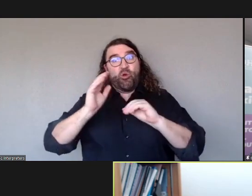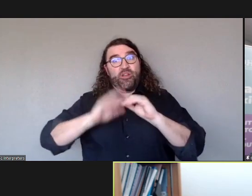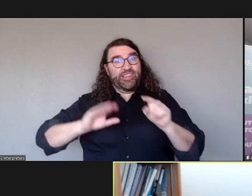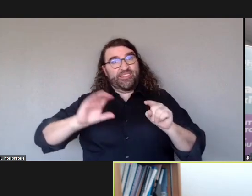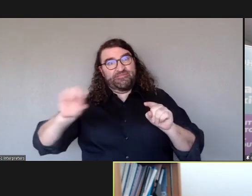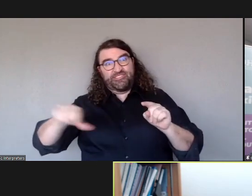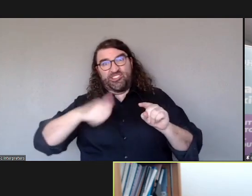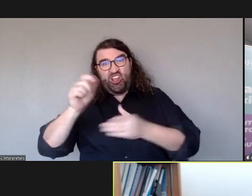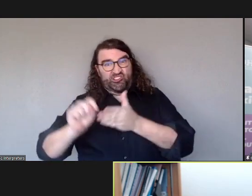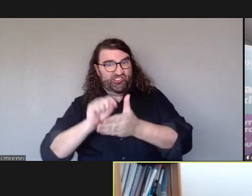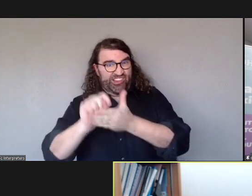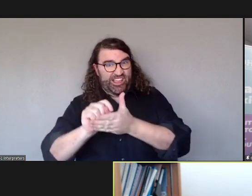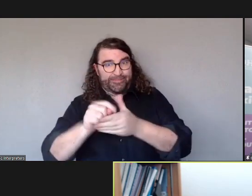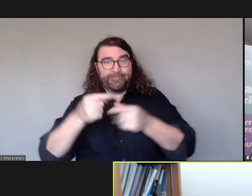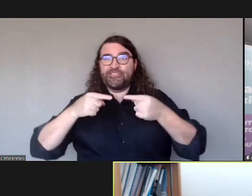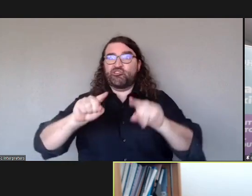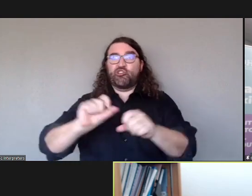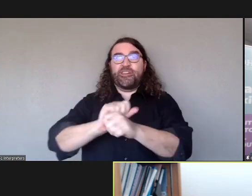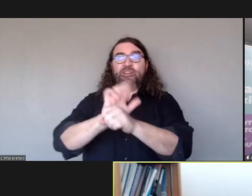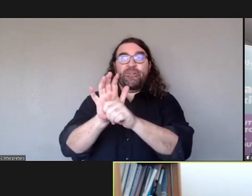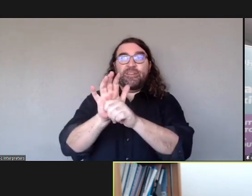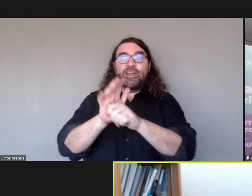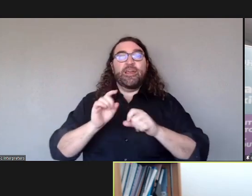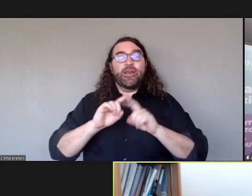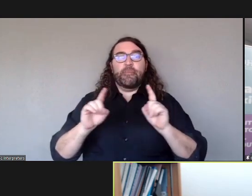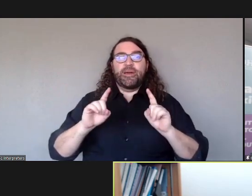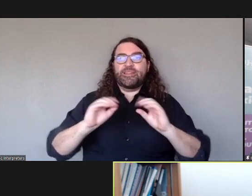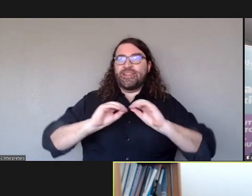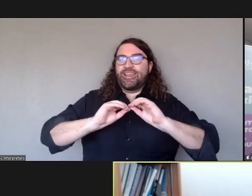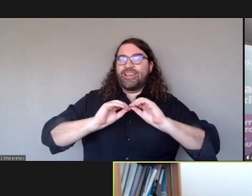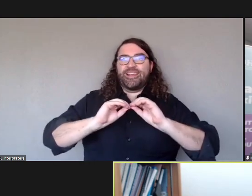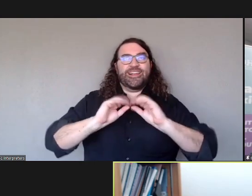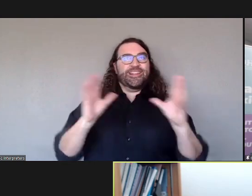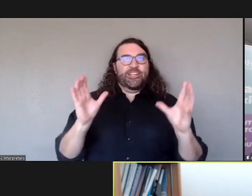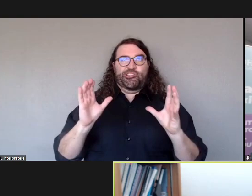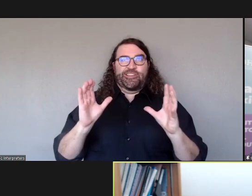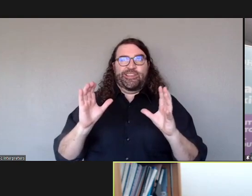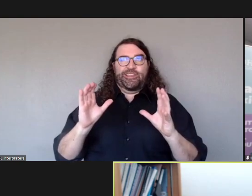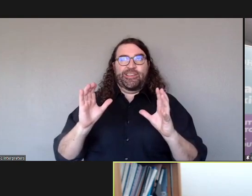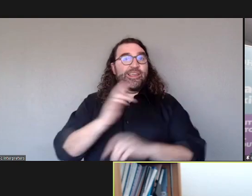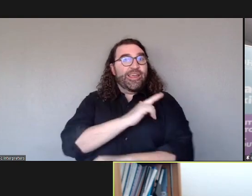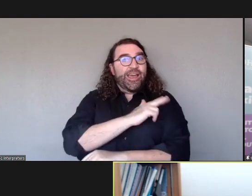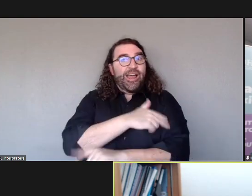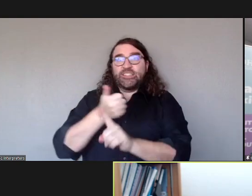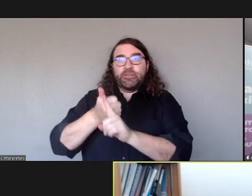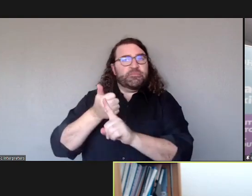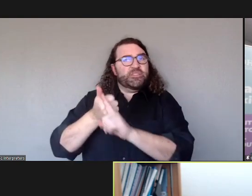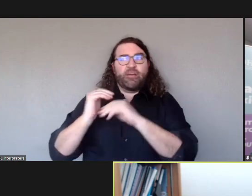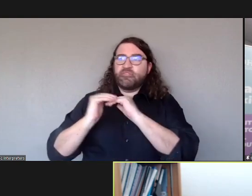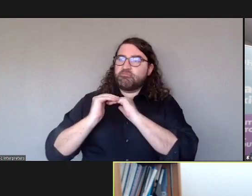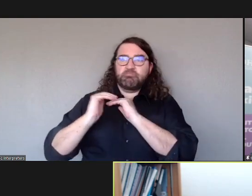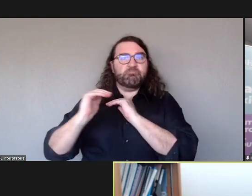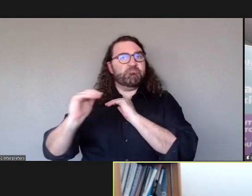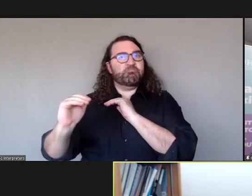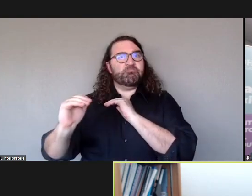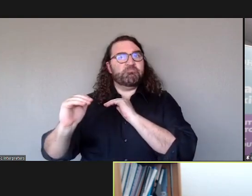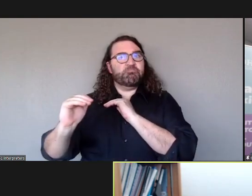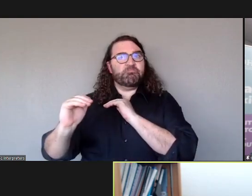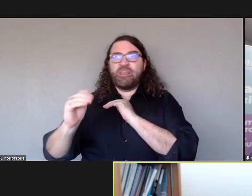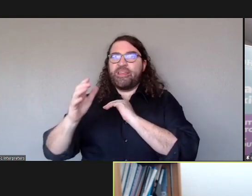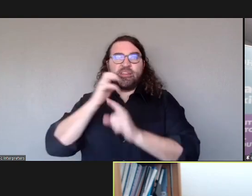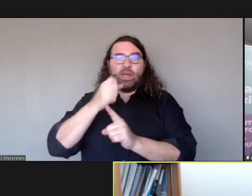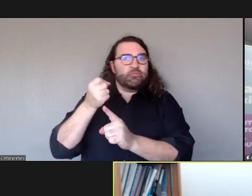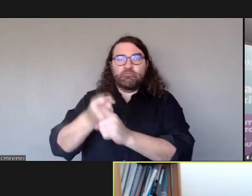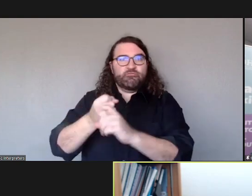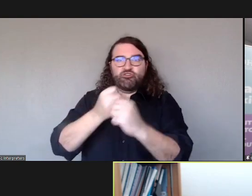this pandemic. But clearly, we are not seeing that impact on our hospital numbers, and thank